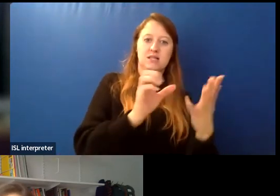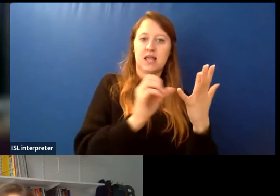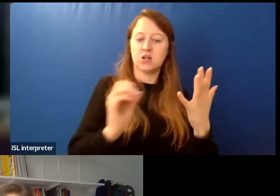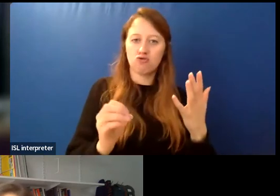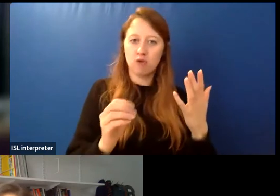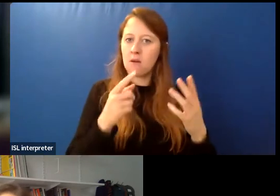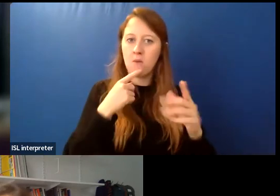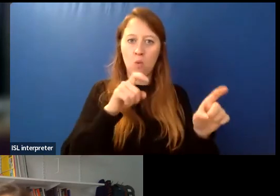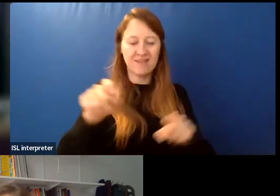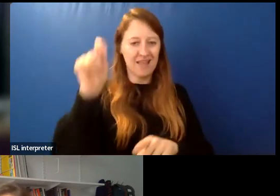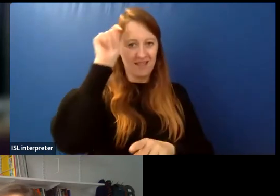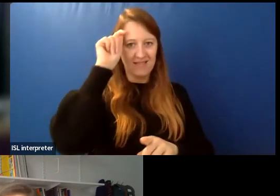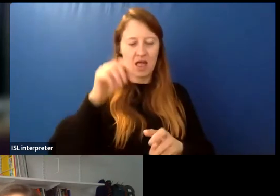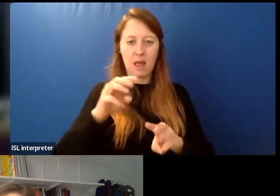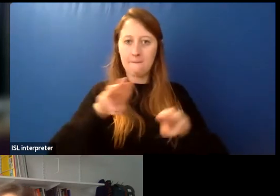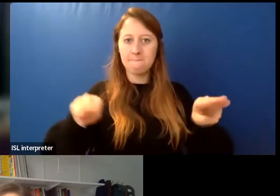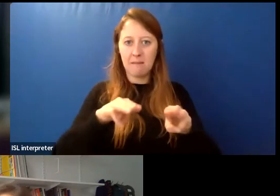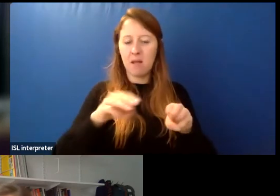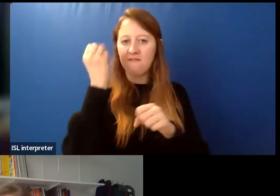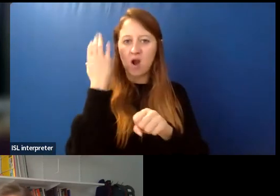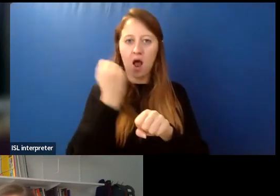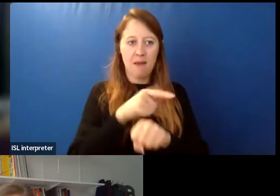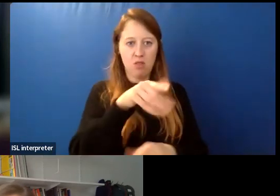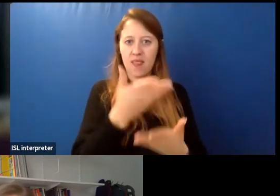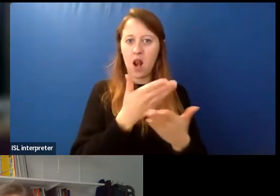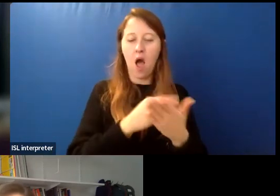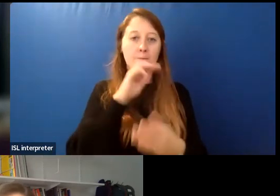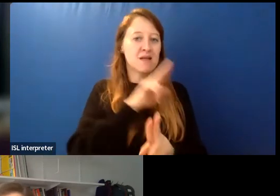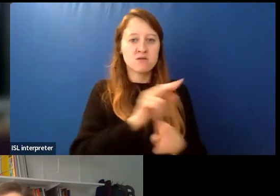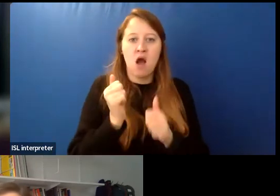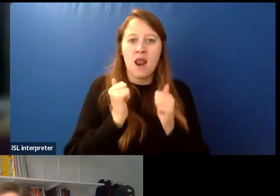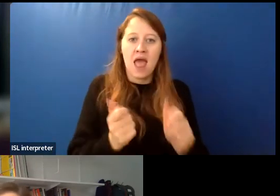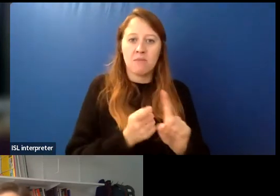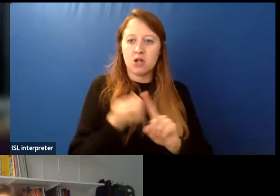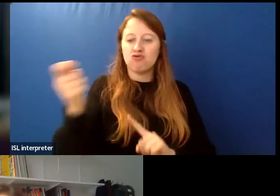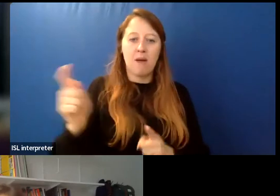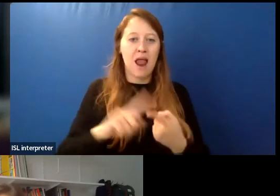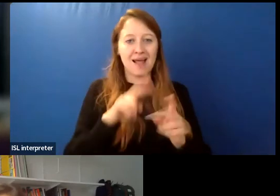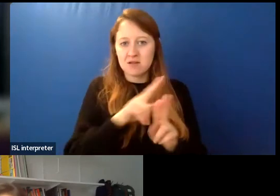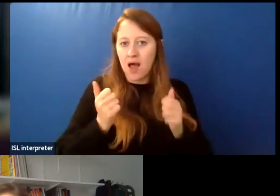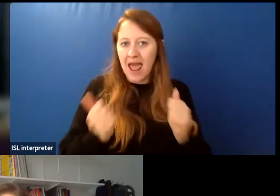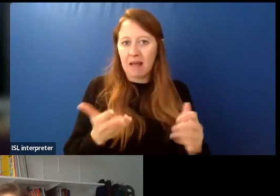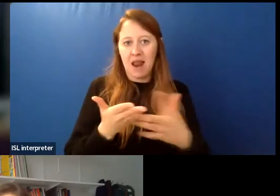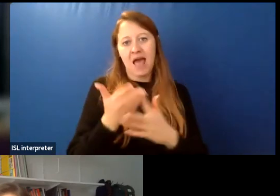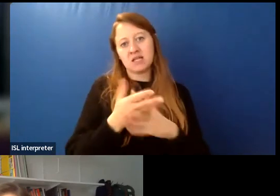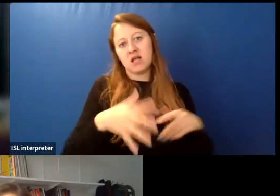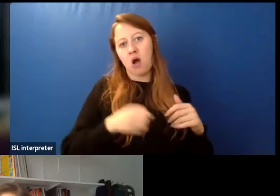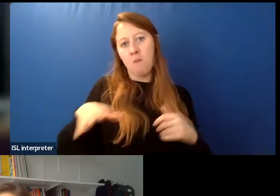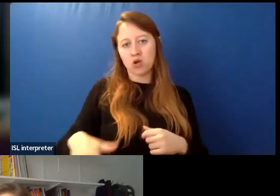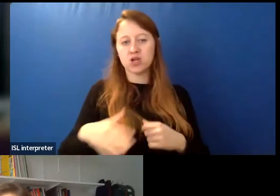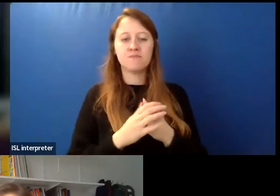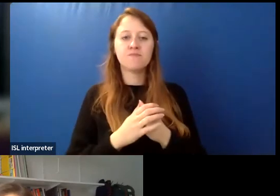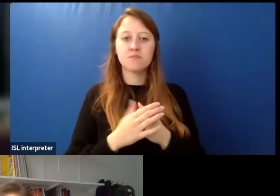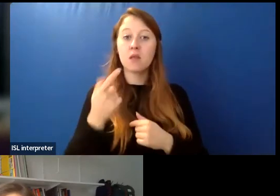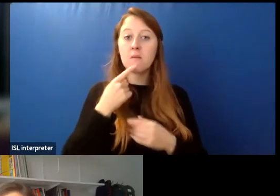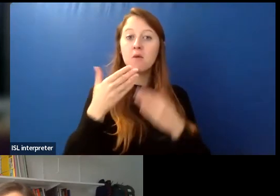left behind by the new law and aren't able to travel to England. So thank you for having me, and I'd be